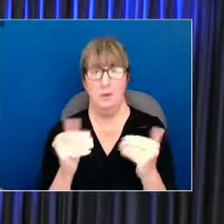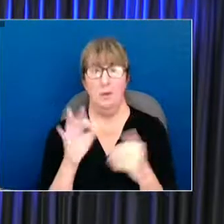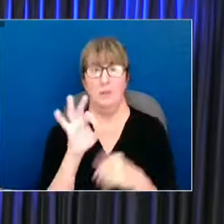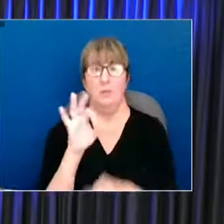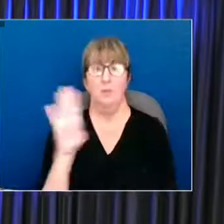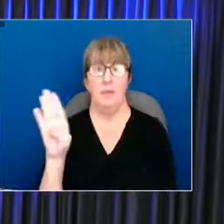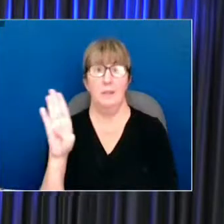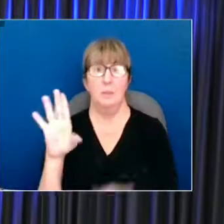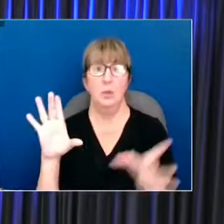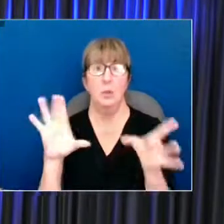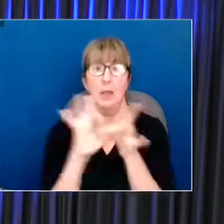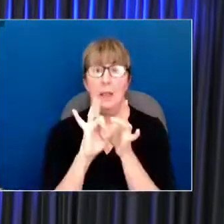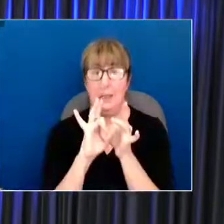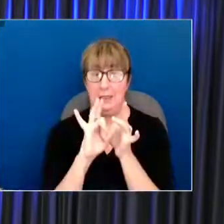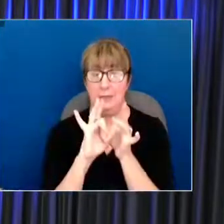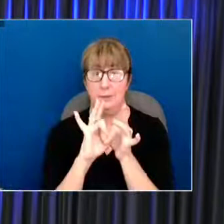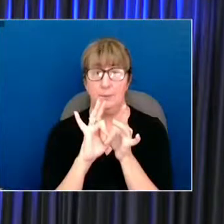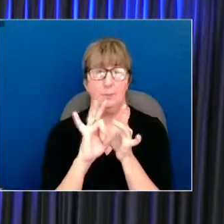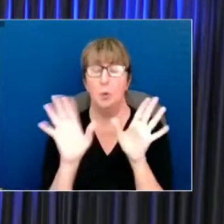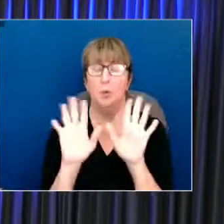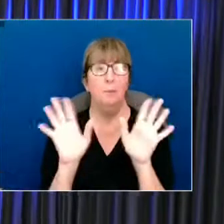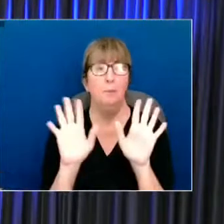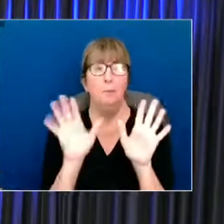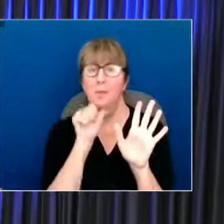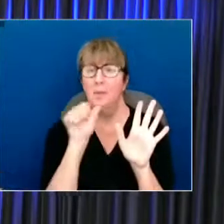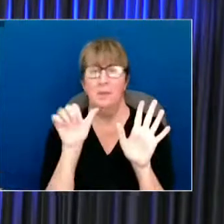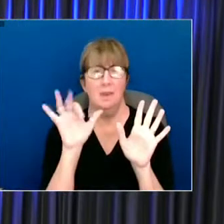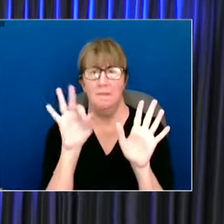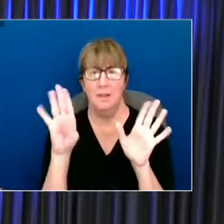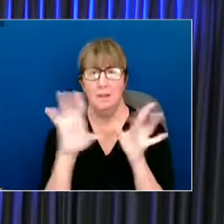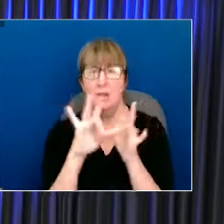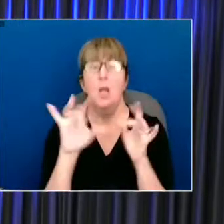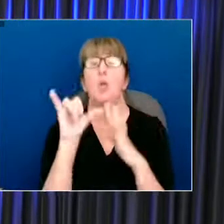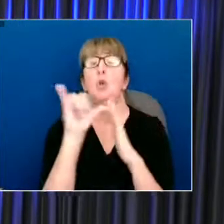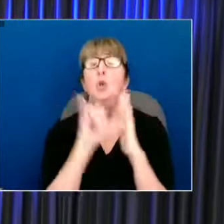link. Excuse me, not the Facebook link, the YouTube link.